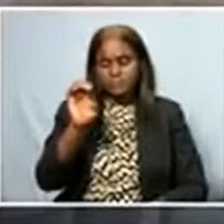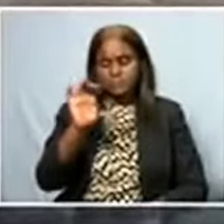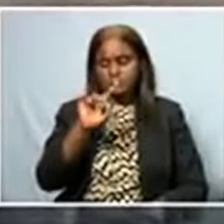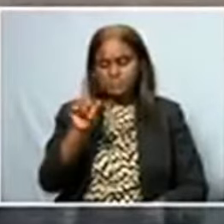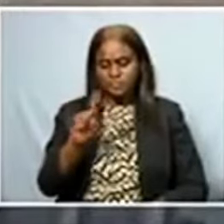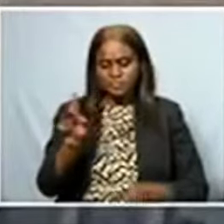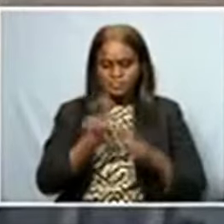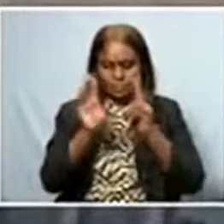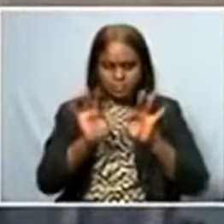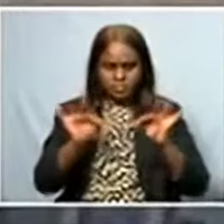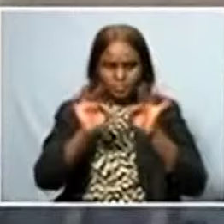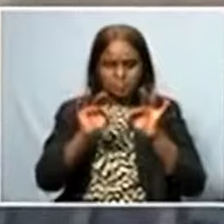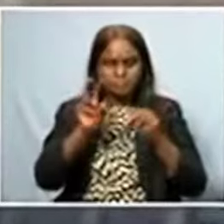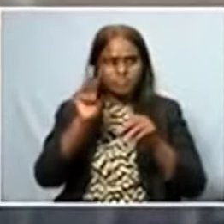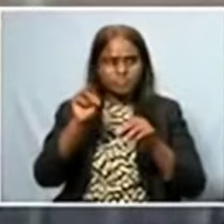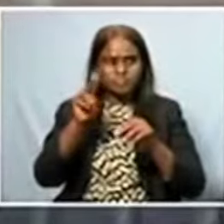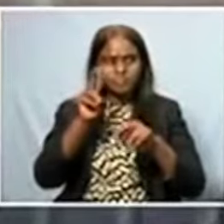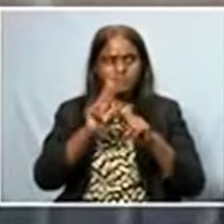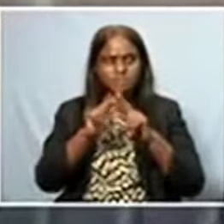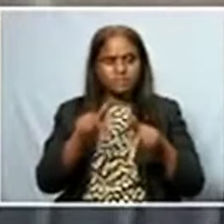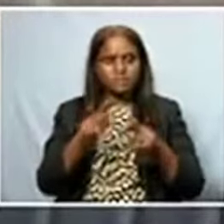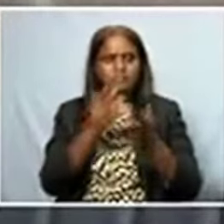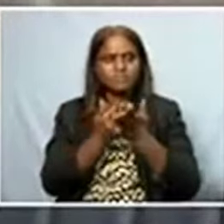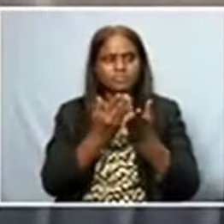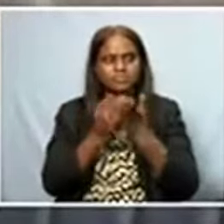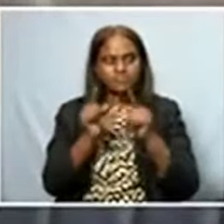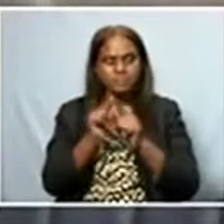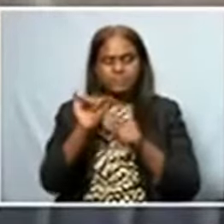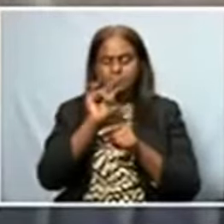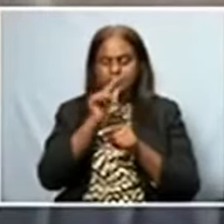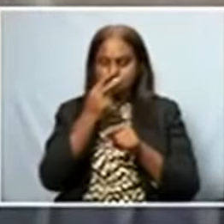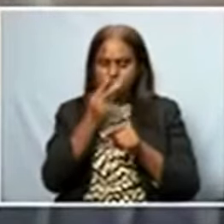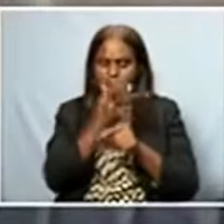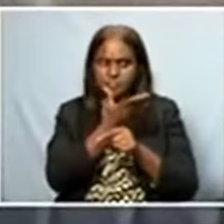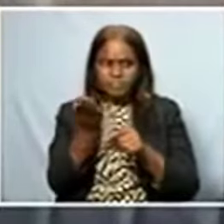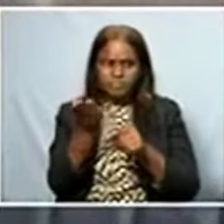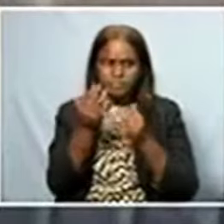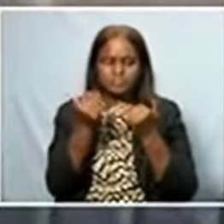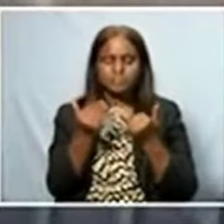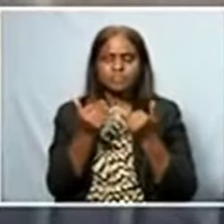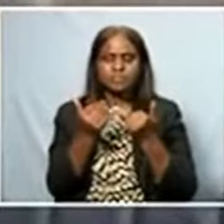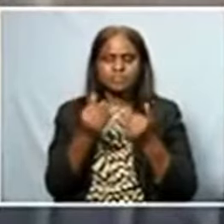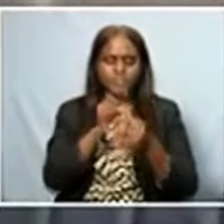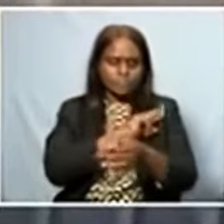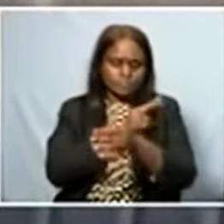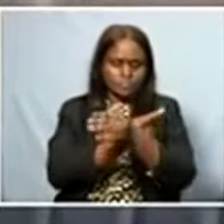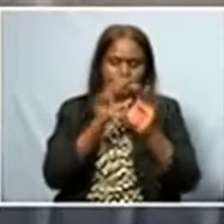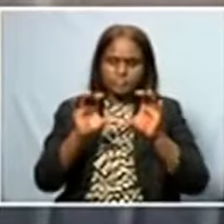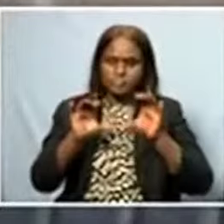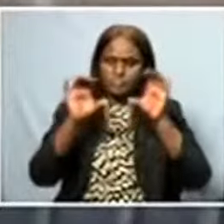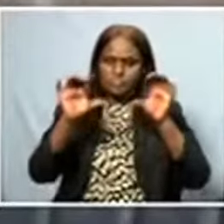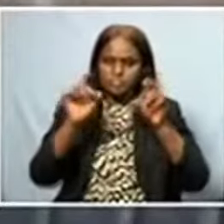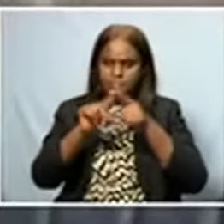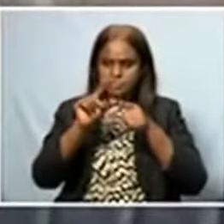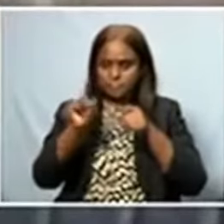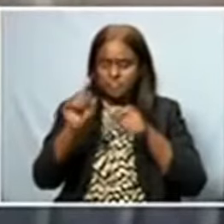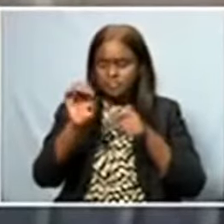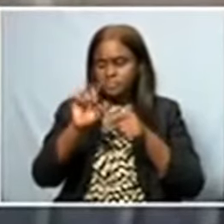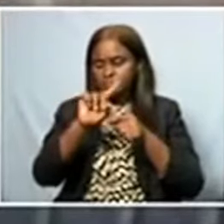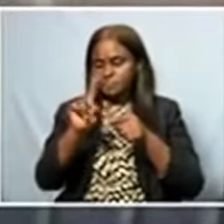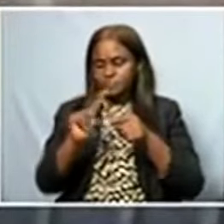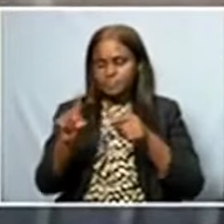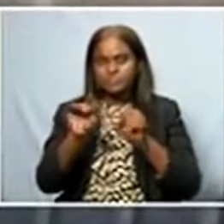very important head, Mr. Chairperson. And indeed, looking at the resources allocated to this